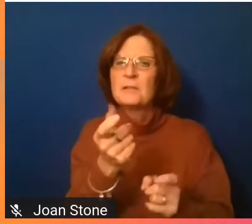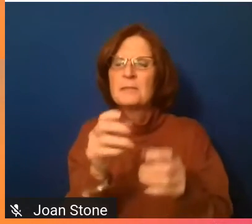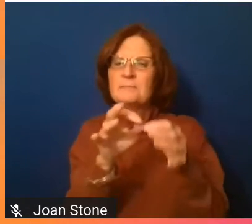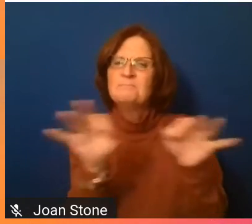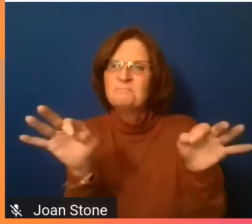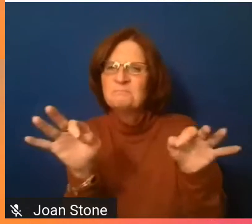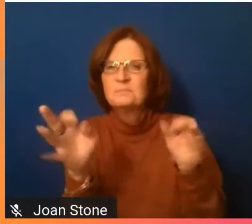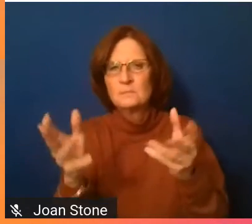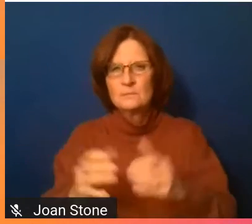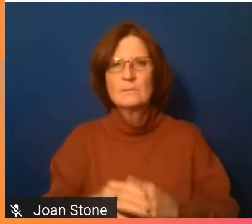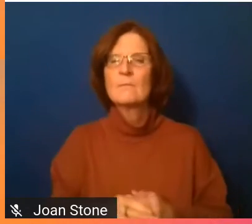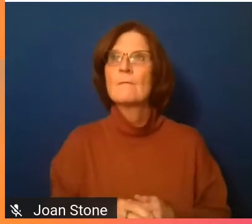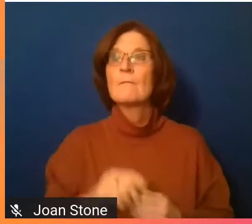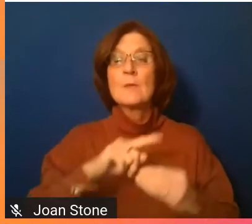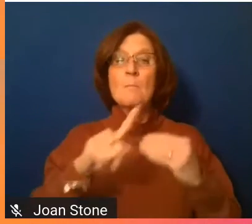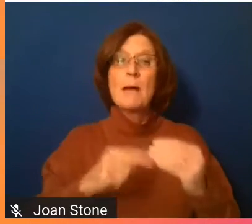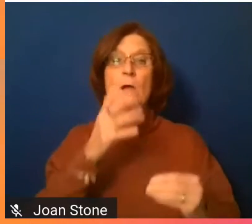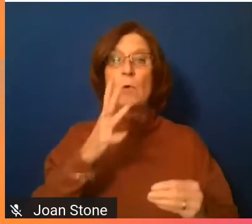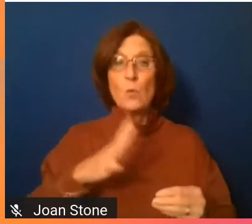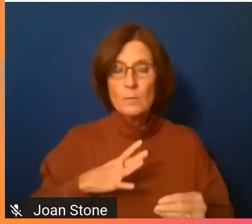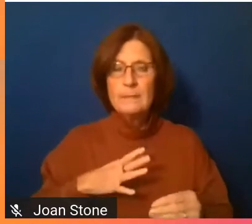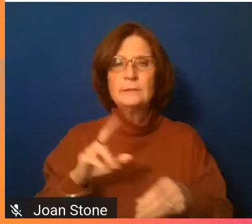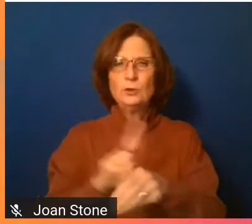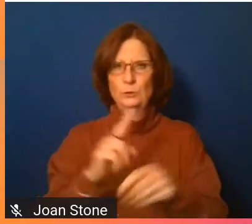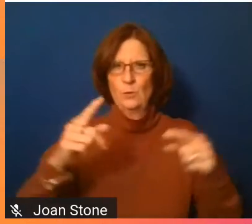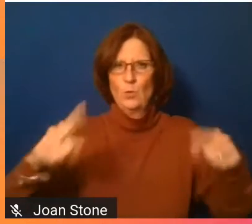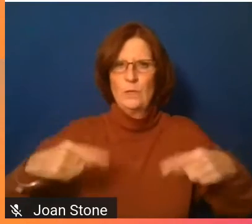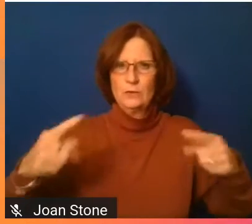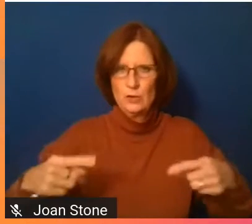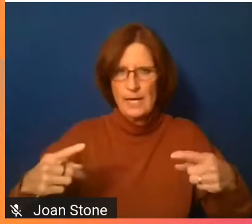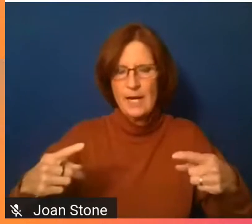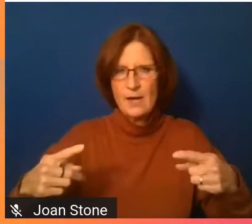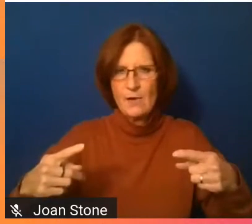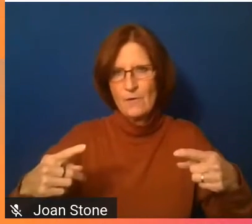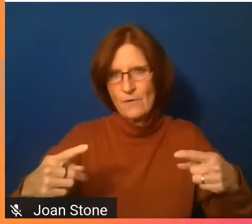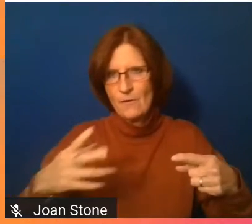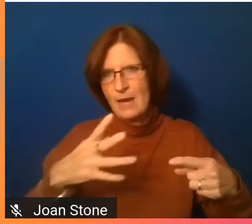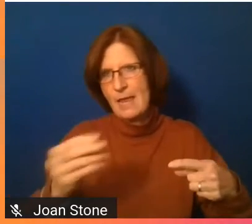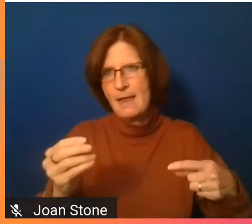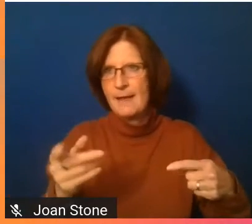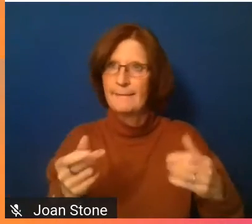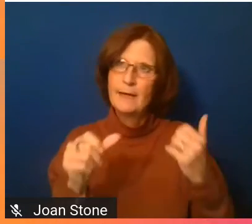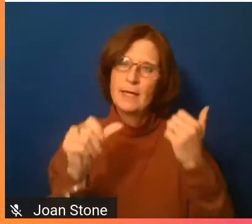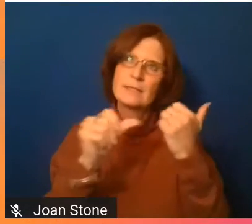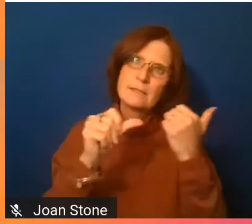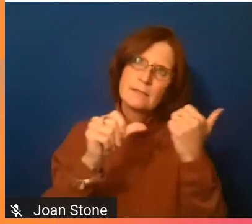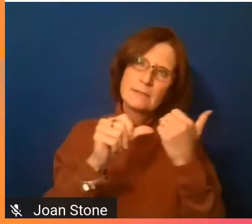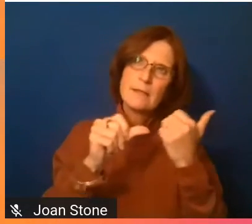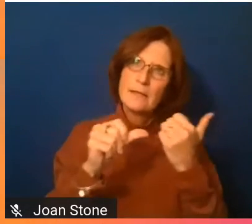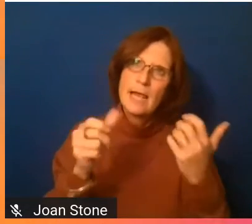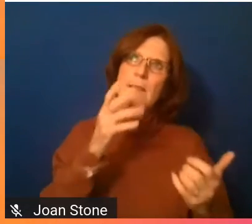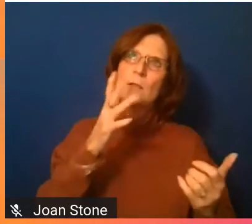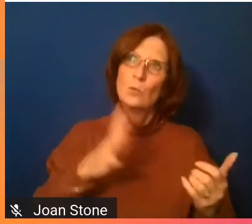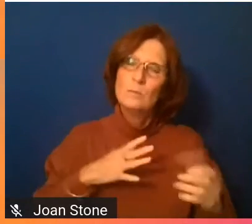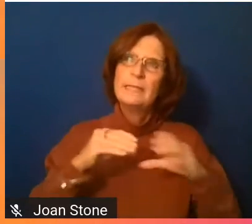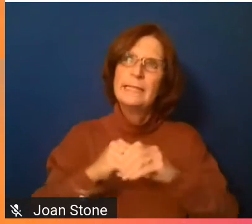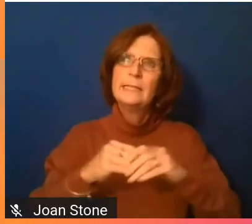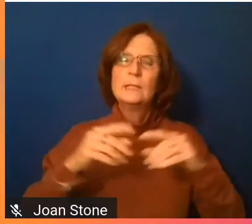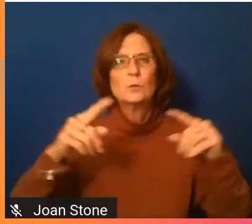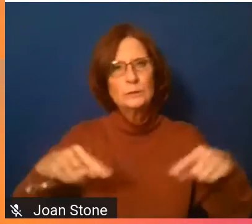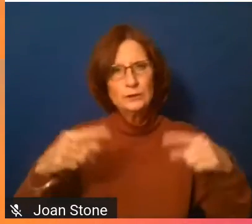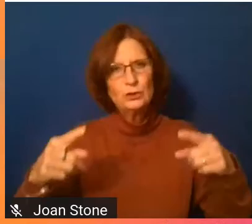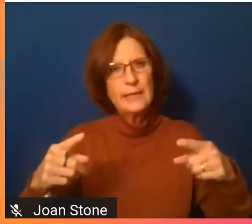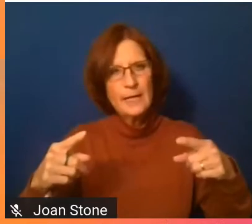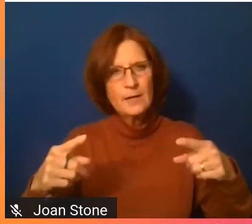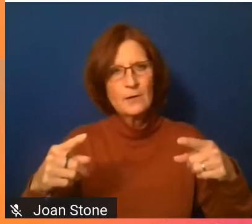about a woman in a wheelchair and her assistant. And the woman in a wheelchair, she yearns